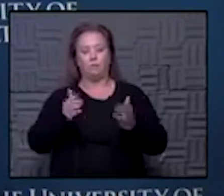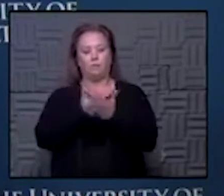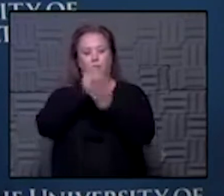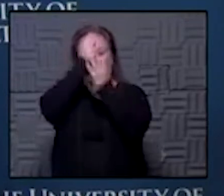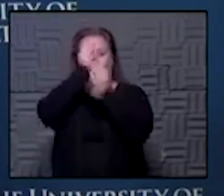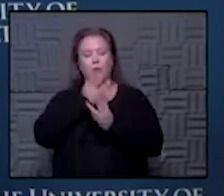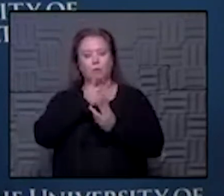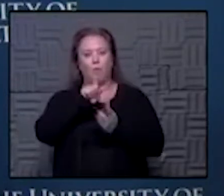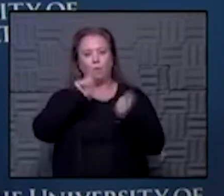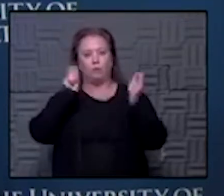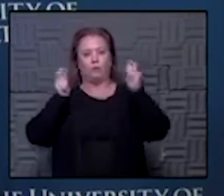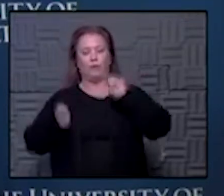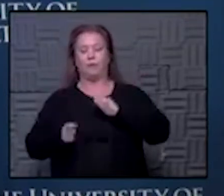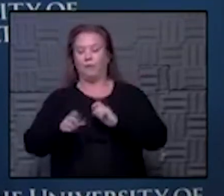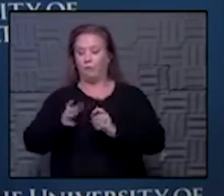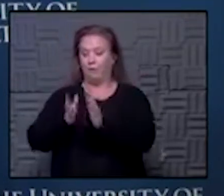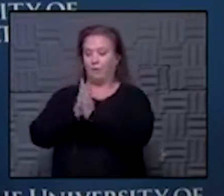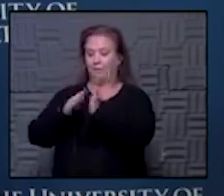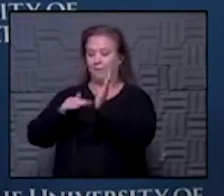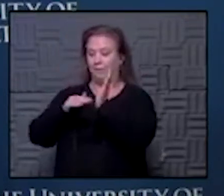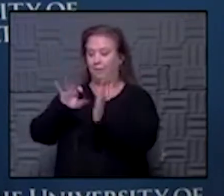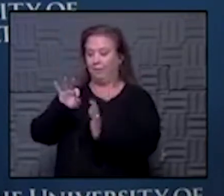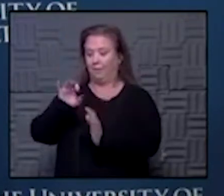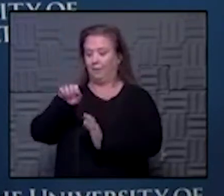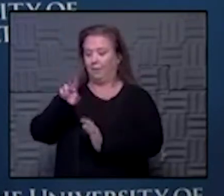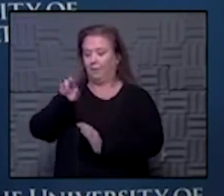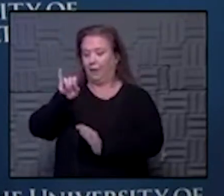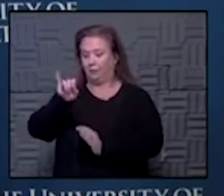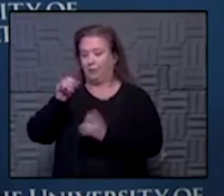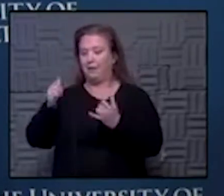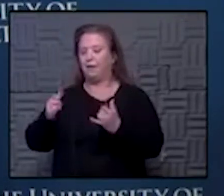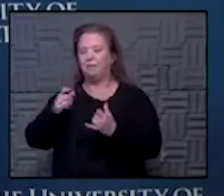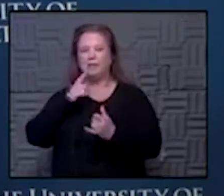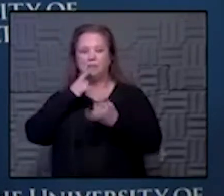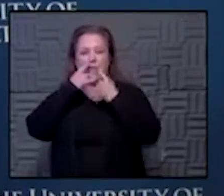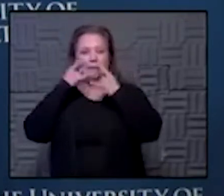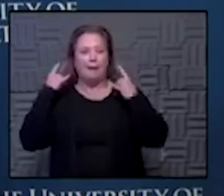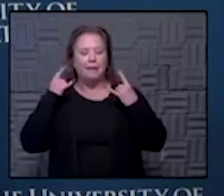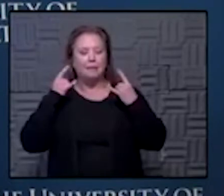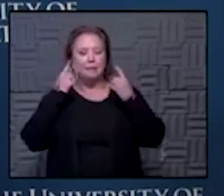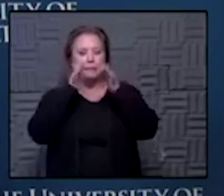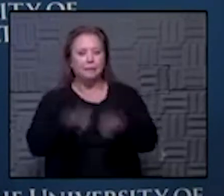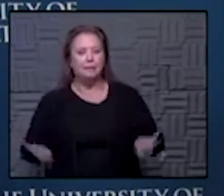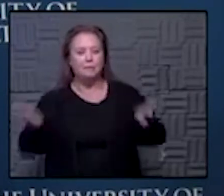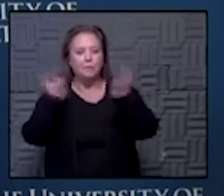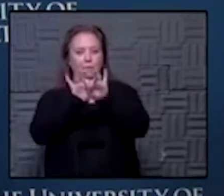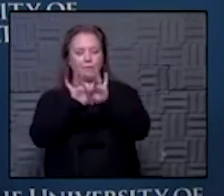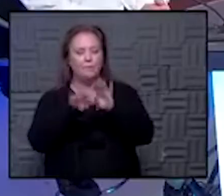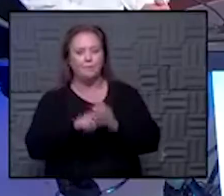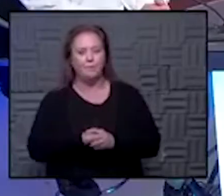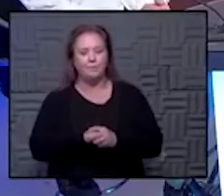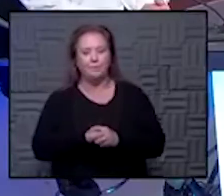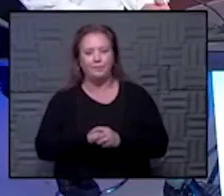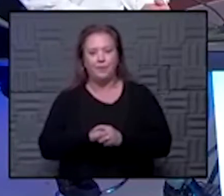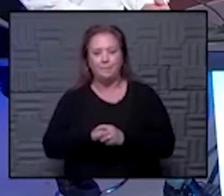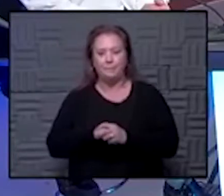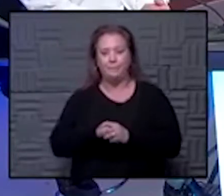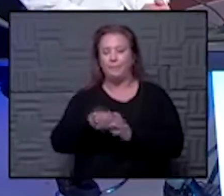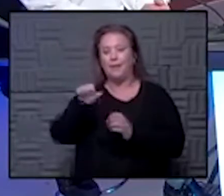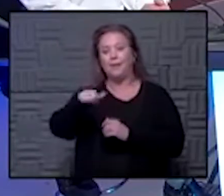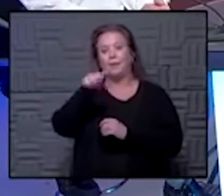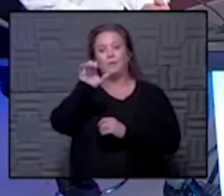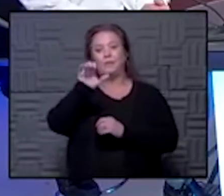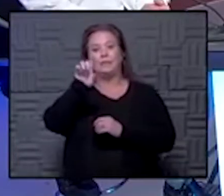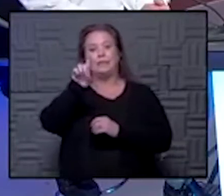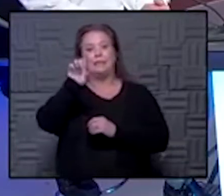I think if you were to ask Dr. Fauci right now if a mask is important, he would say absolutely, we all need to be wearing our masks. All right. Another CDC